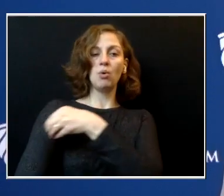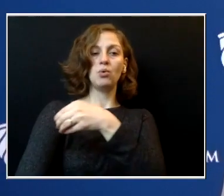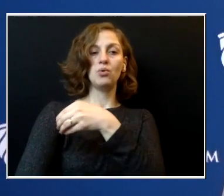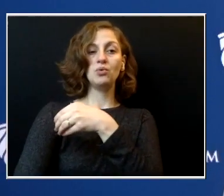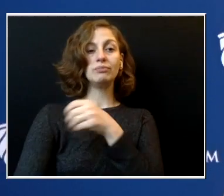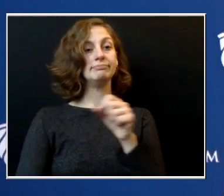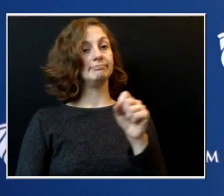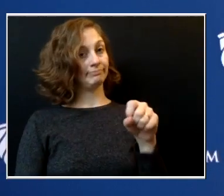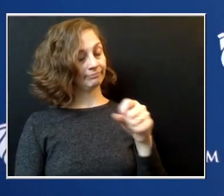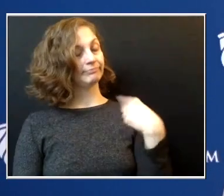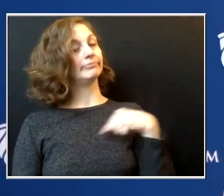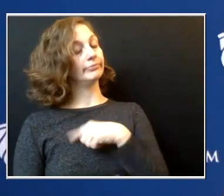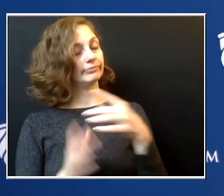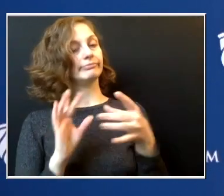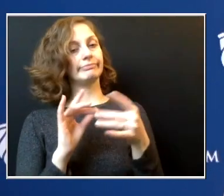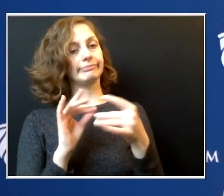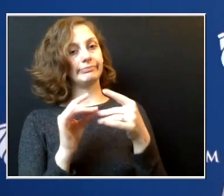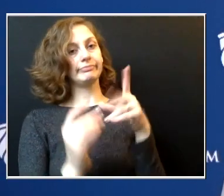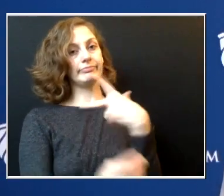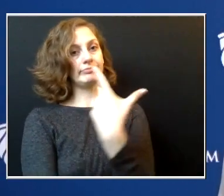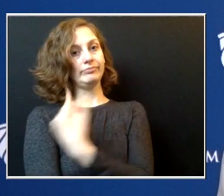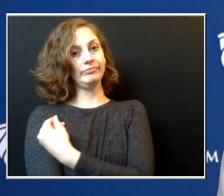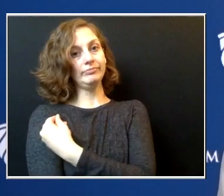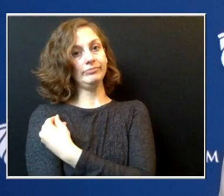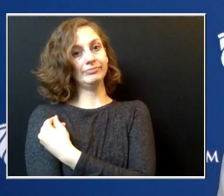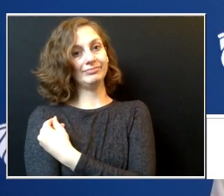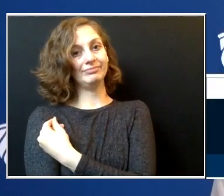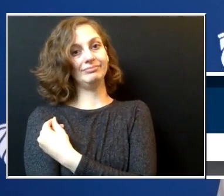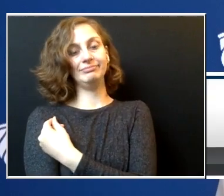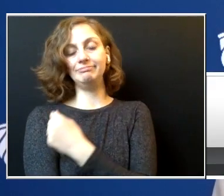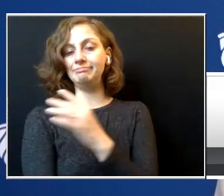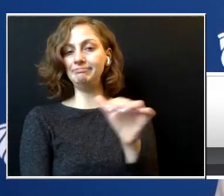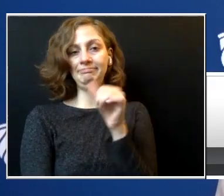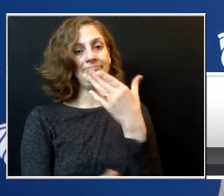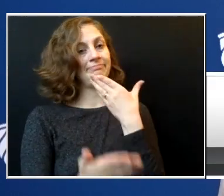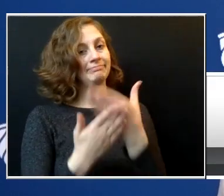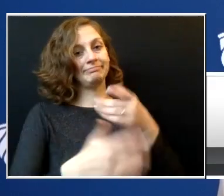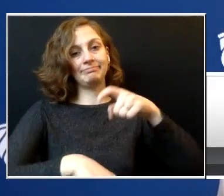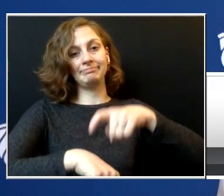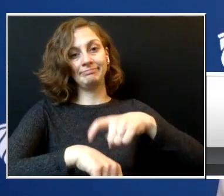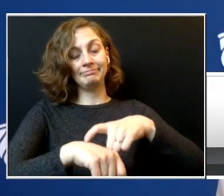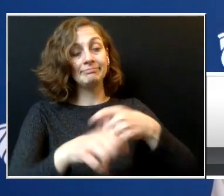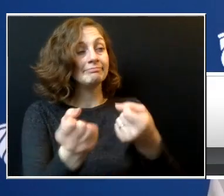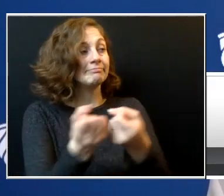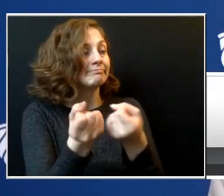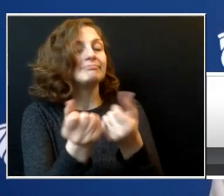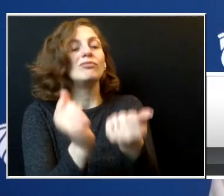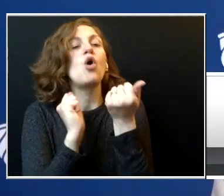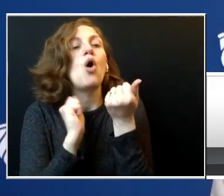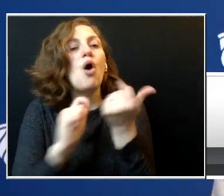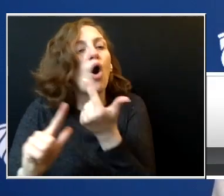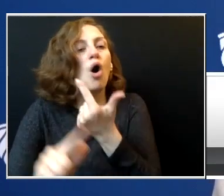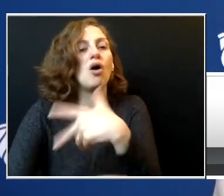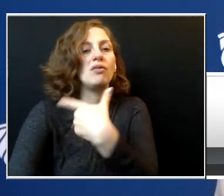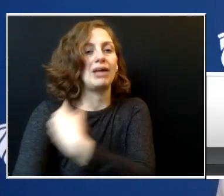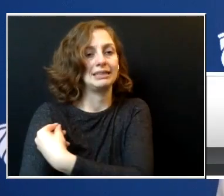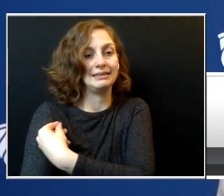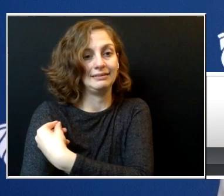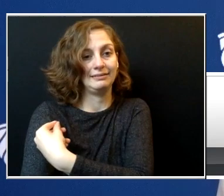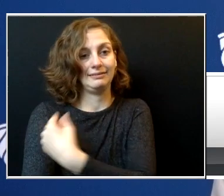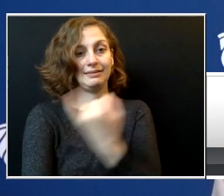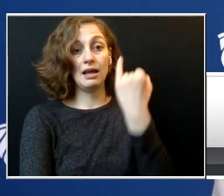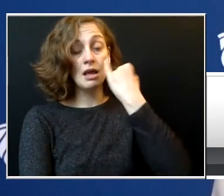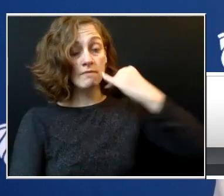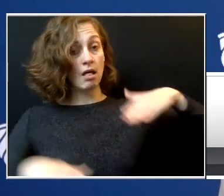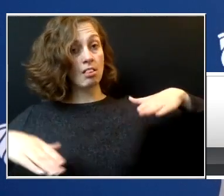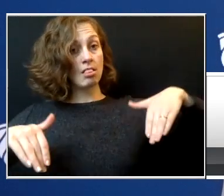vaccines, and I think it's just another good time to promote all vaccines. And if you are not up to date on your yearly